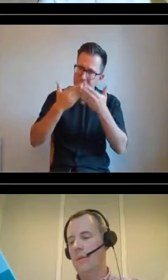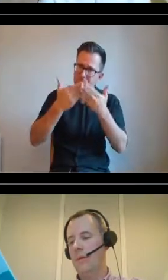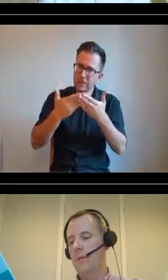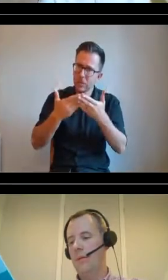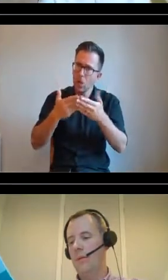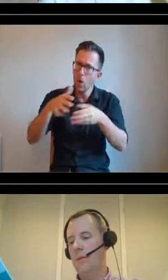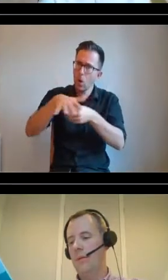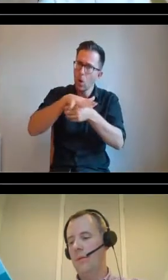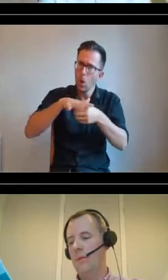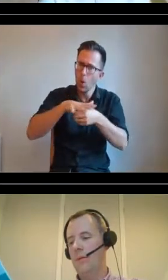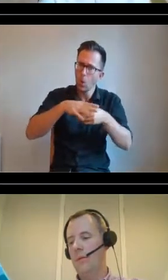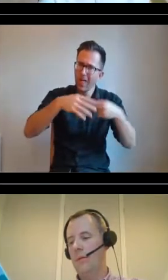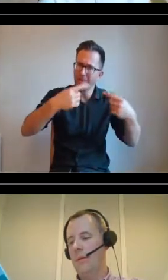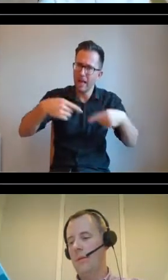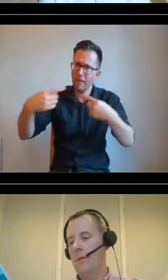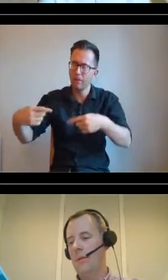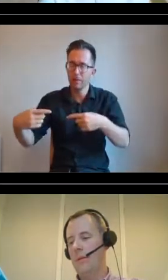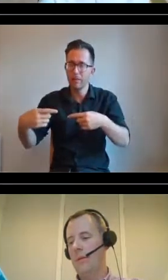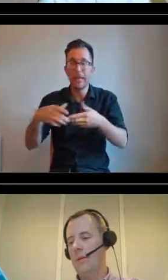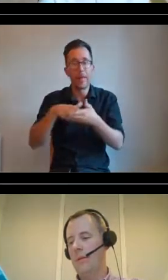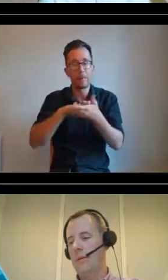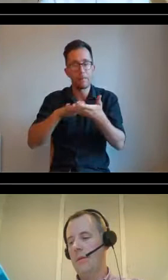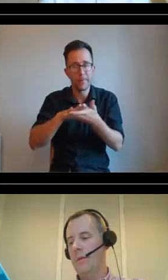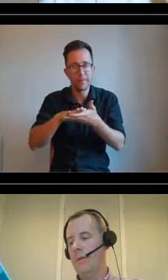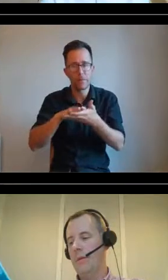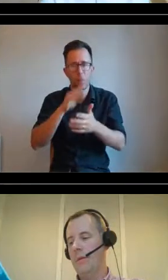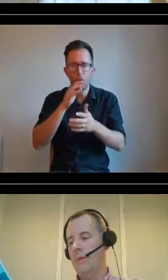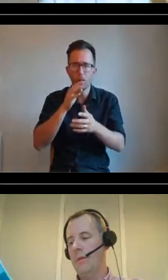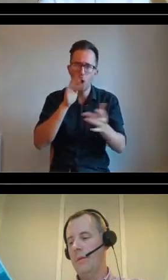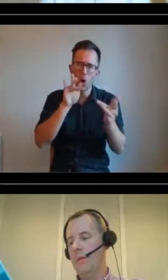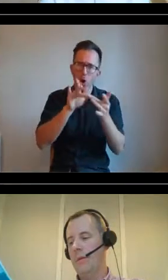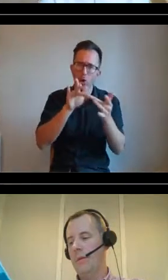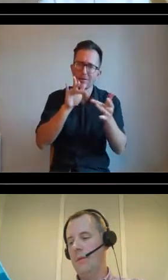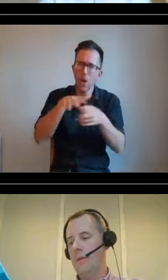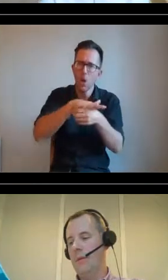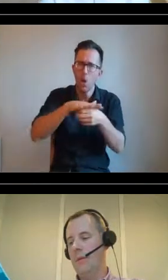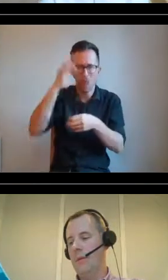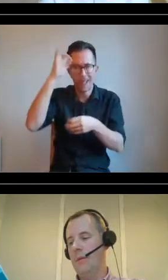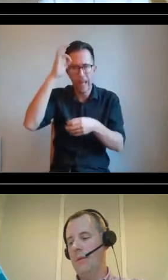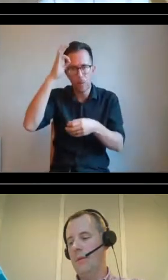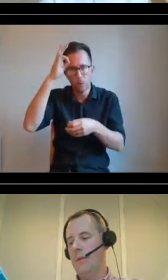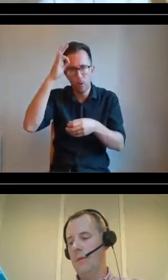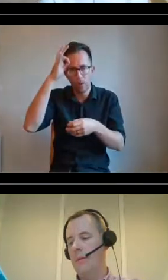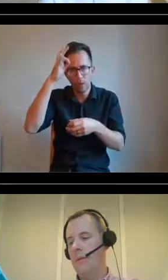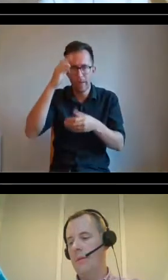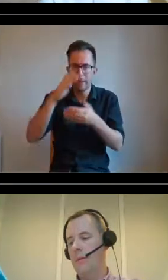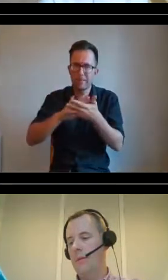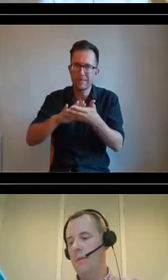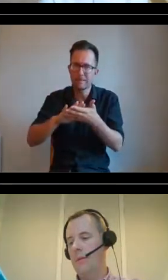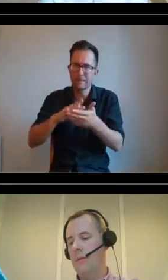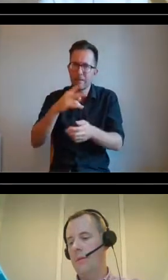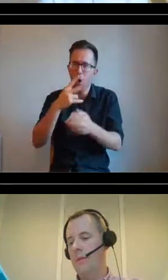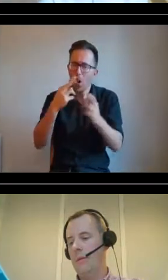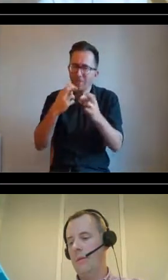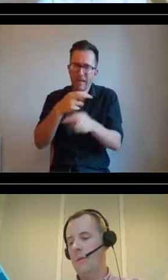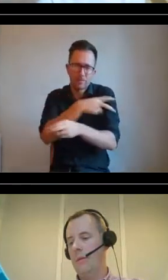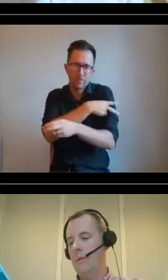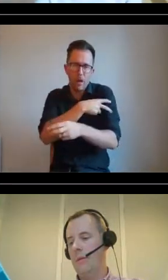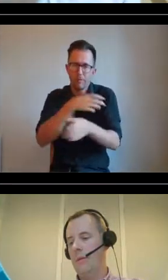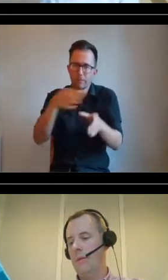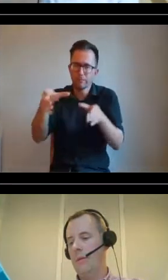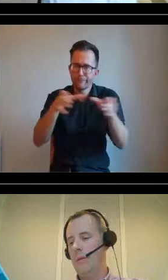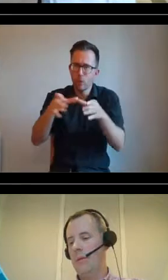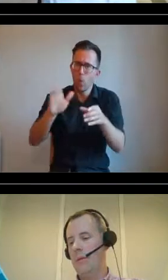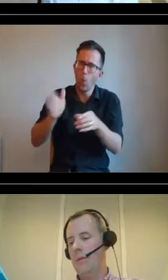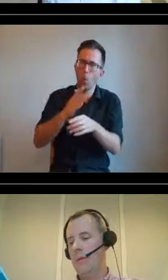work with the local authorities to fill those jobs. If any working accommodation is needed, it